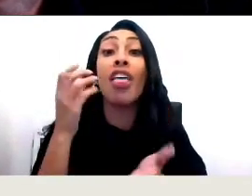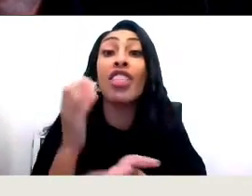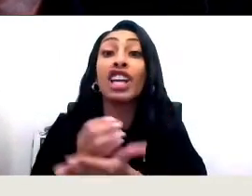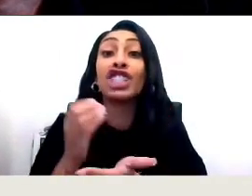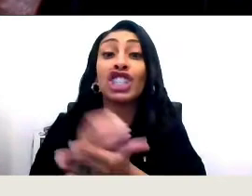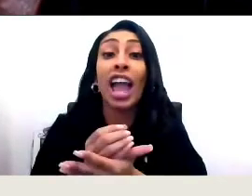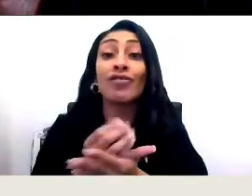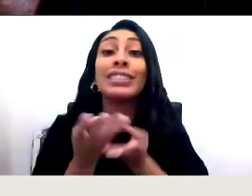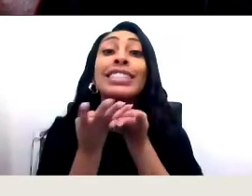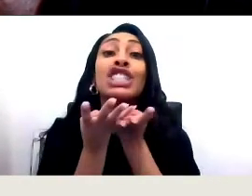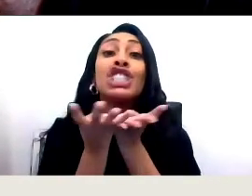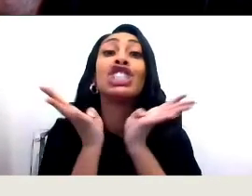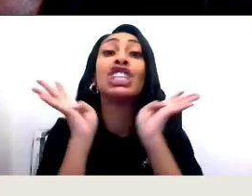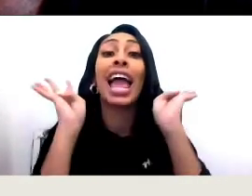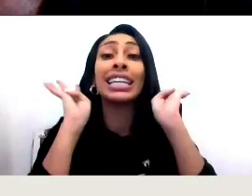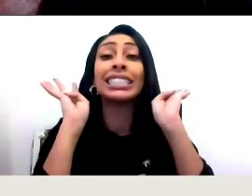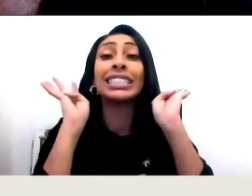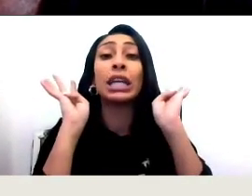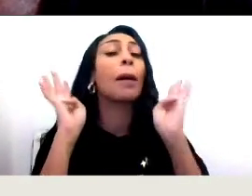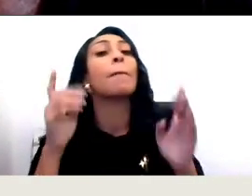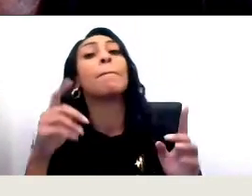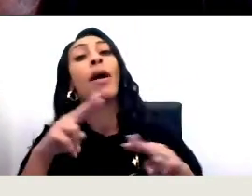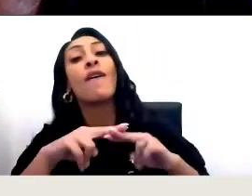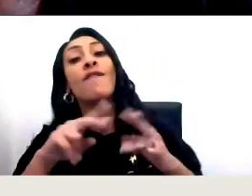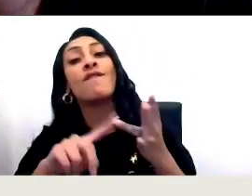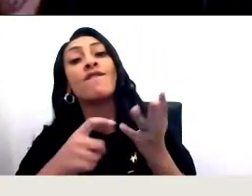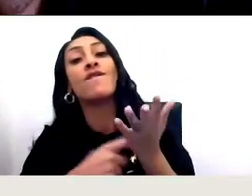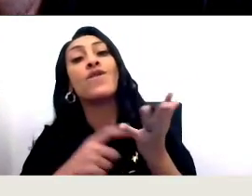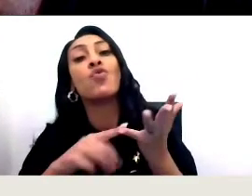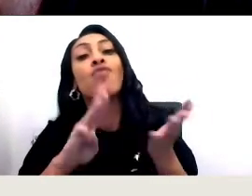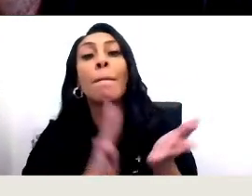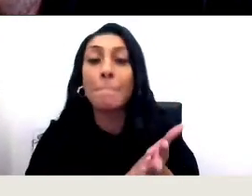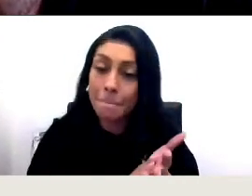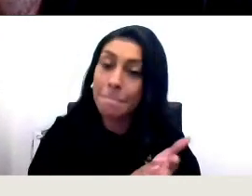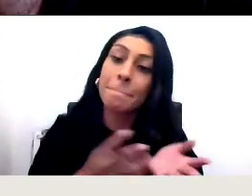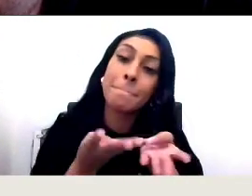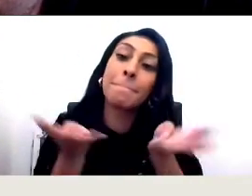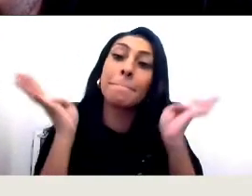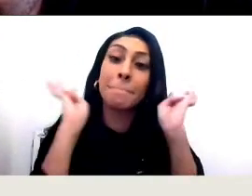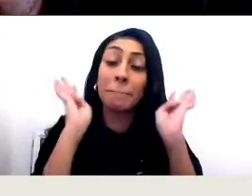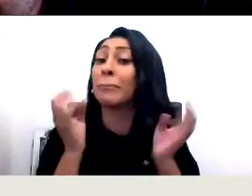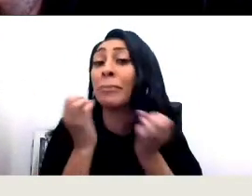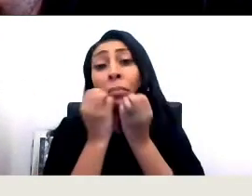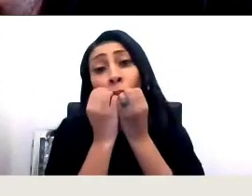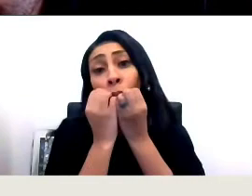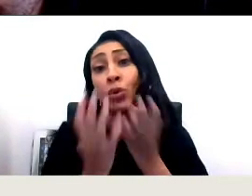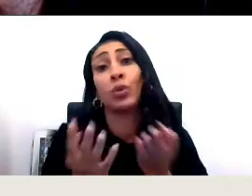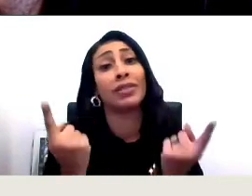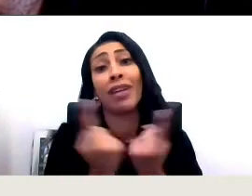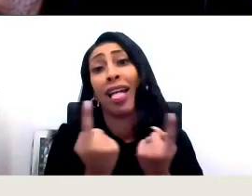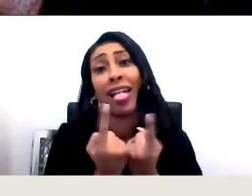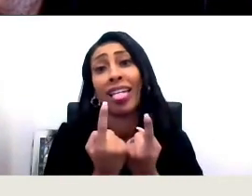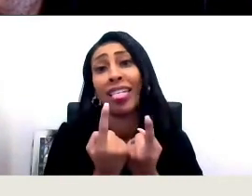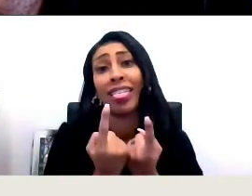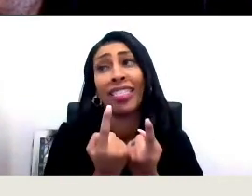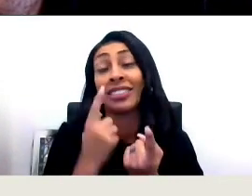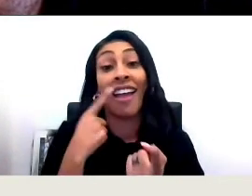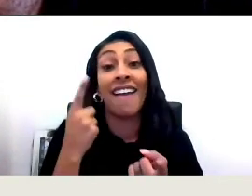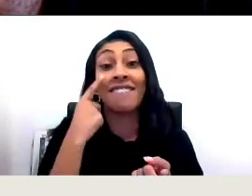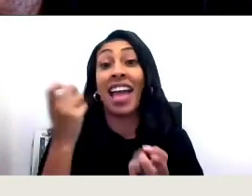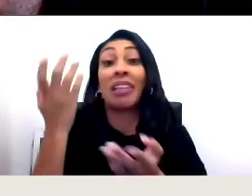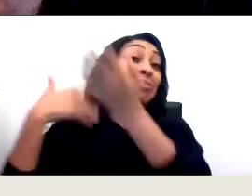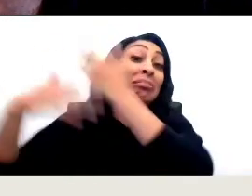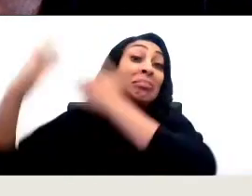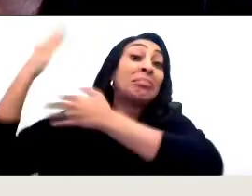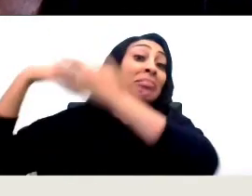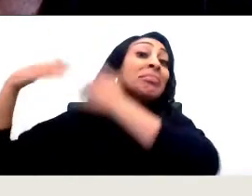the Shakespeare Schools Foundation. This is a beautiful thing that I discovered how many years ago, but